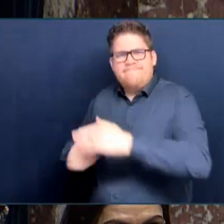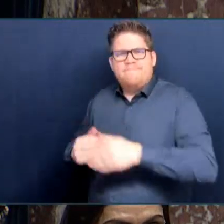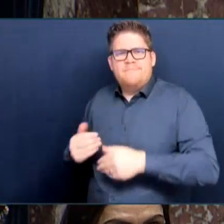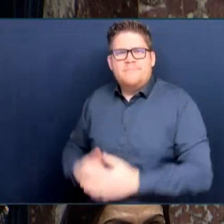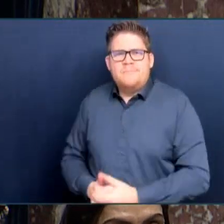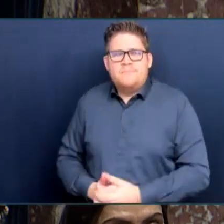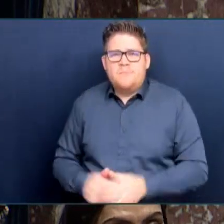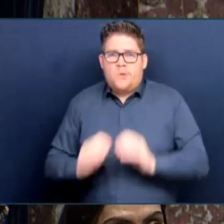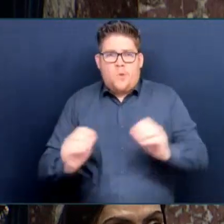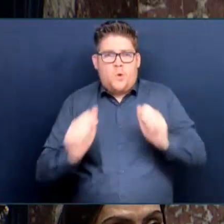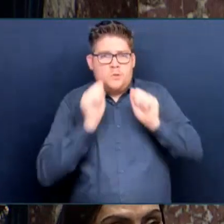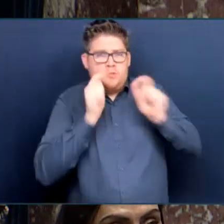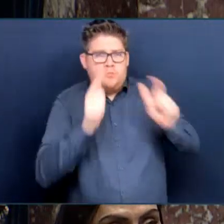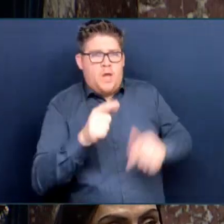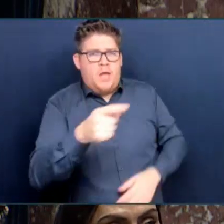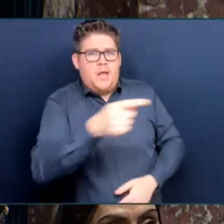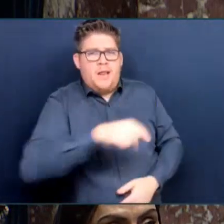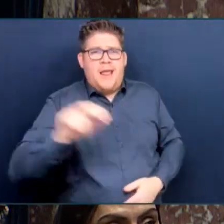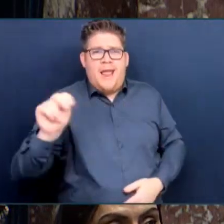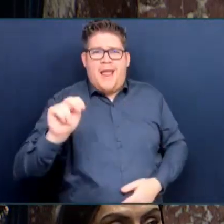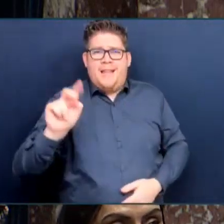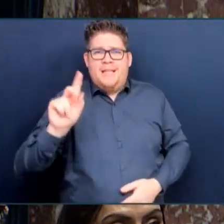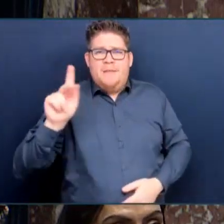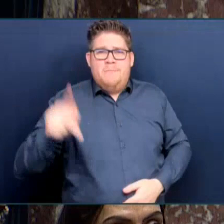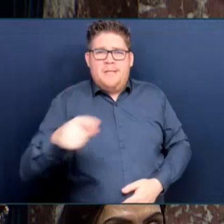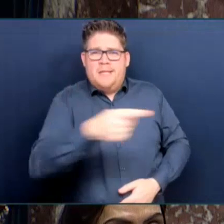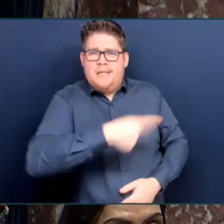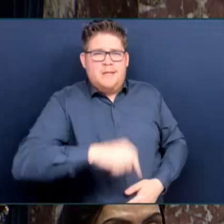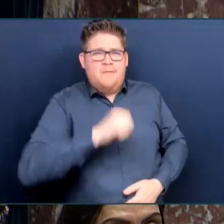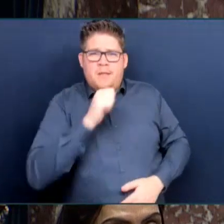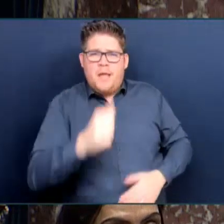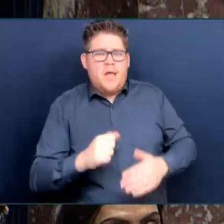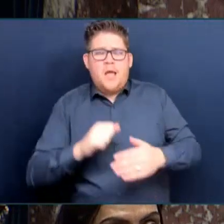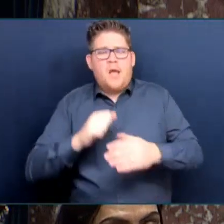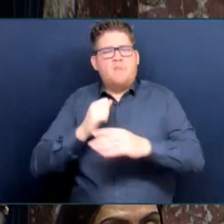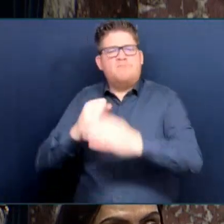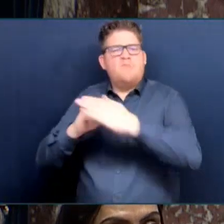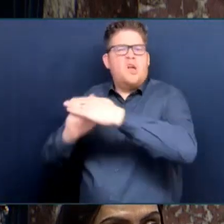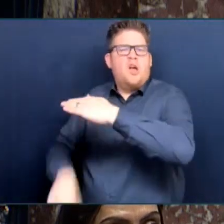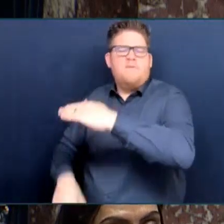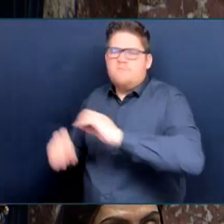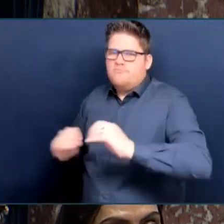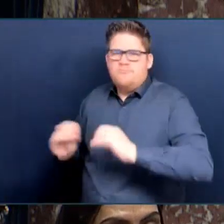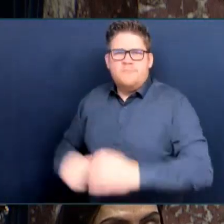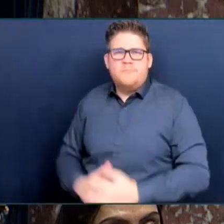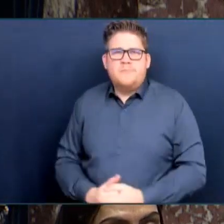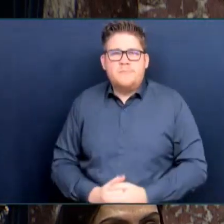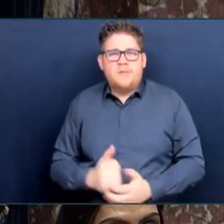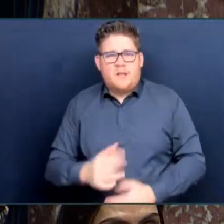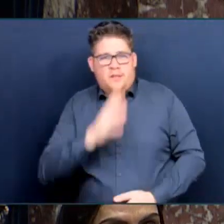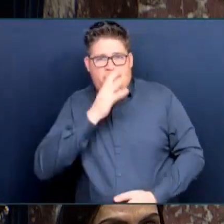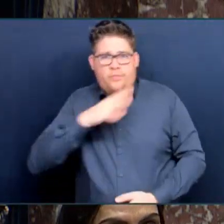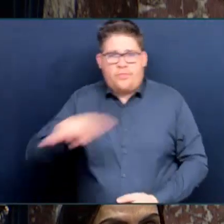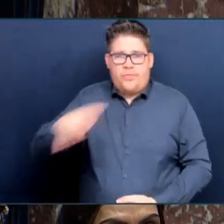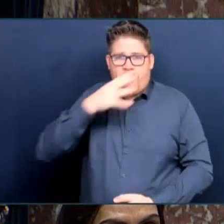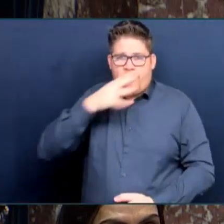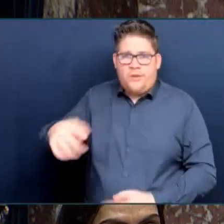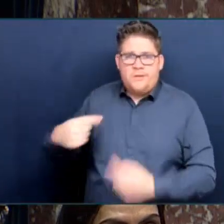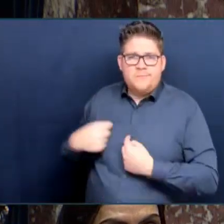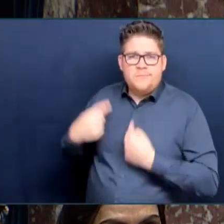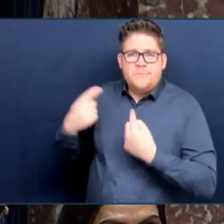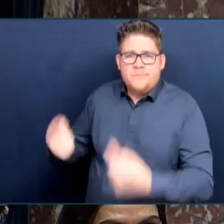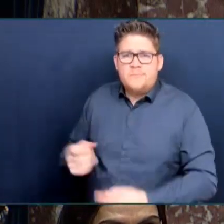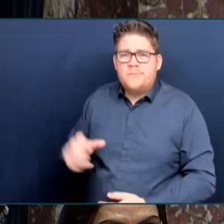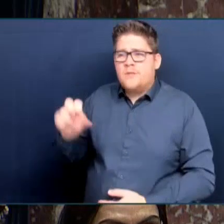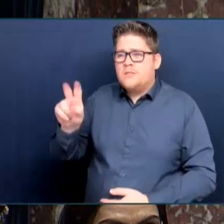Vancouver Island and the Sunshine Coast, communities many of them represent. How are we on the brink of losing this valued regional